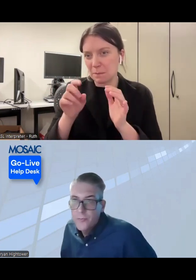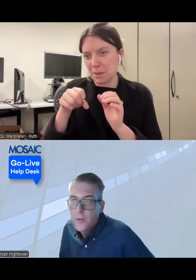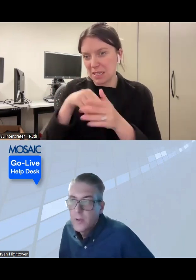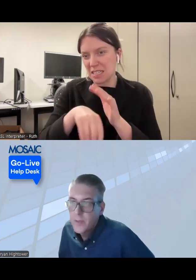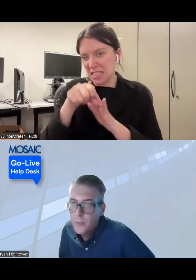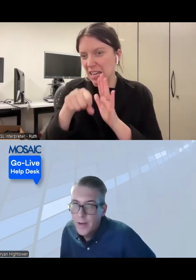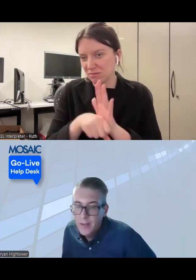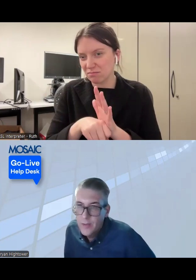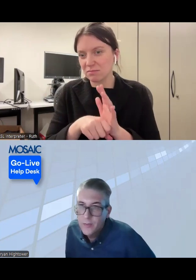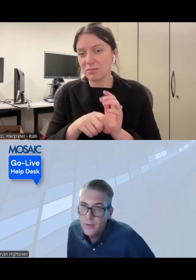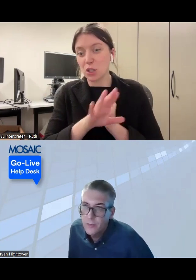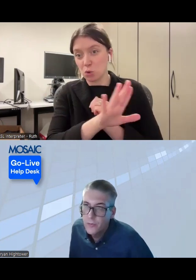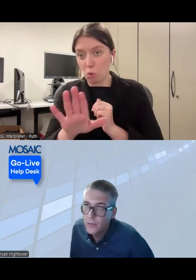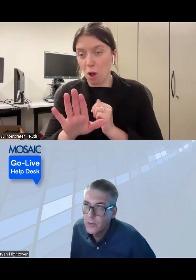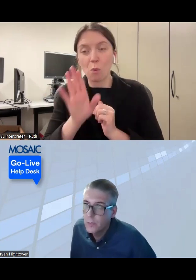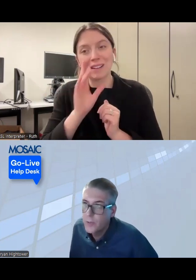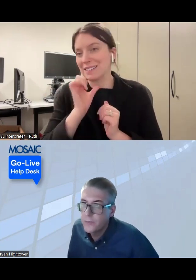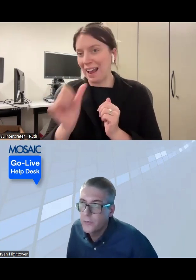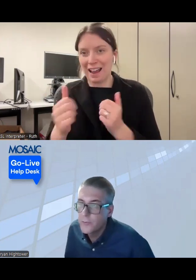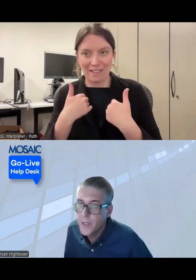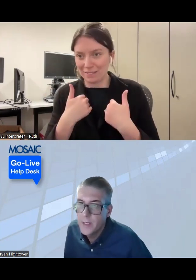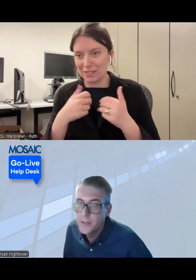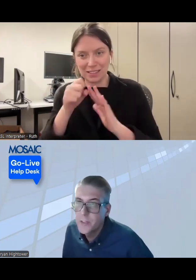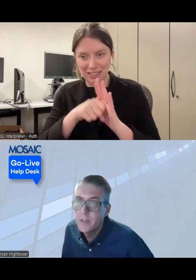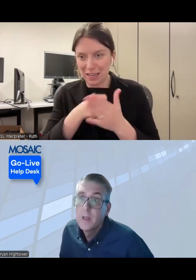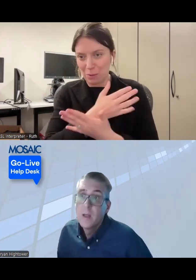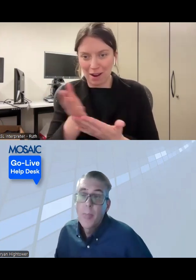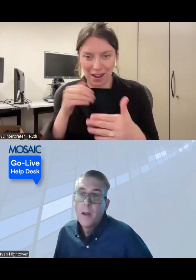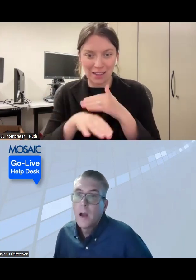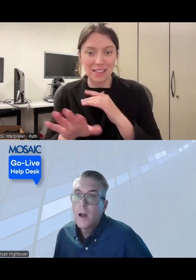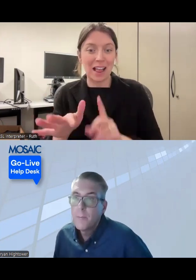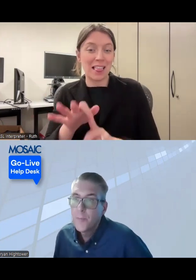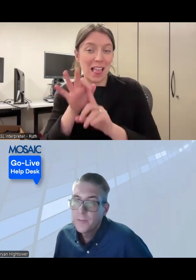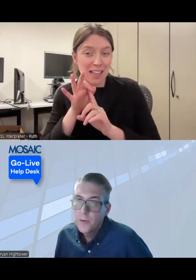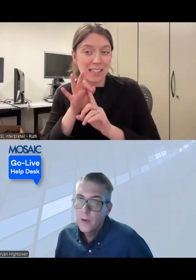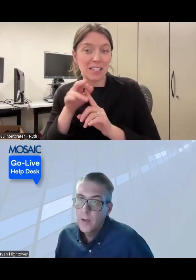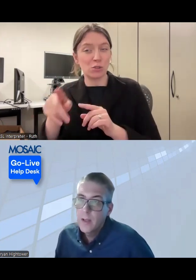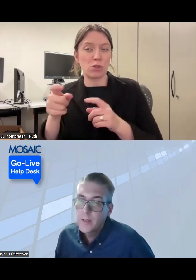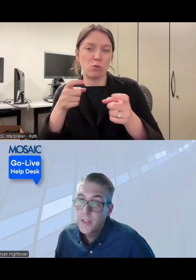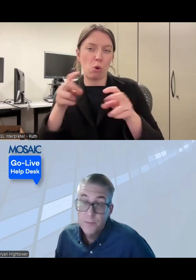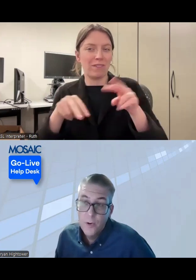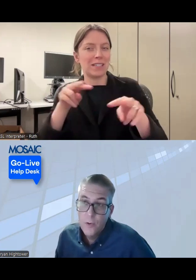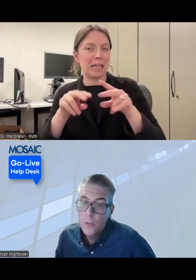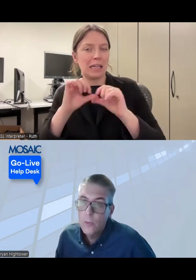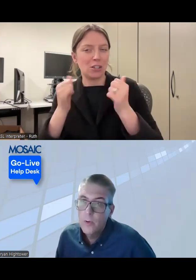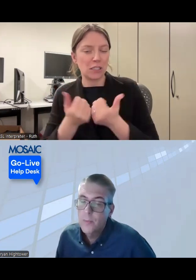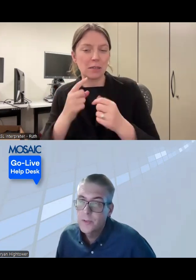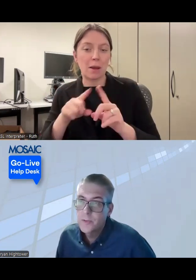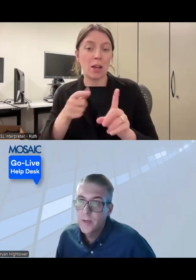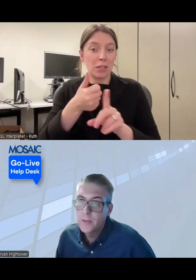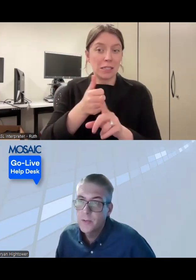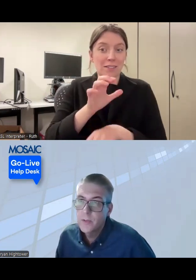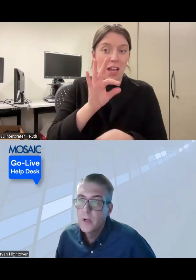will not have statewide access unless you're working for an oversight agency. But if you're a CFO or a